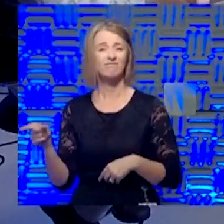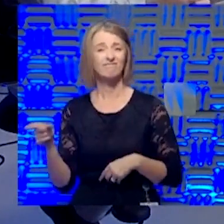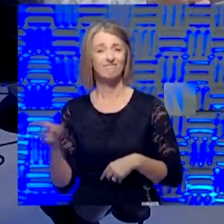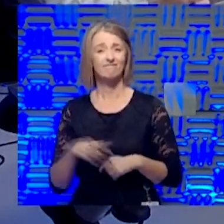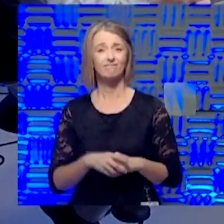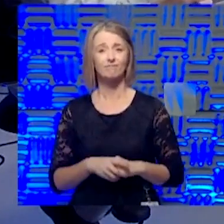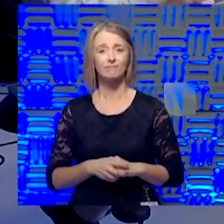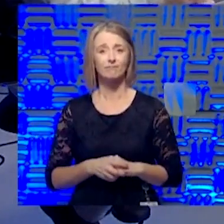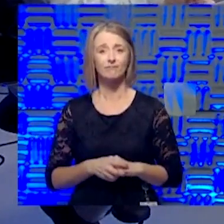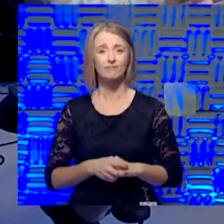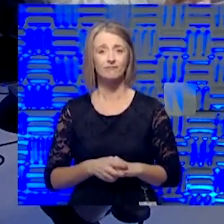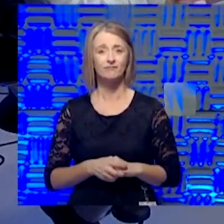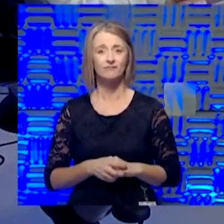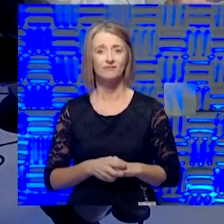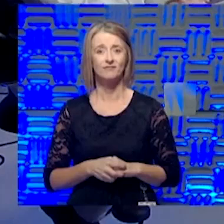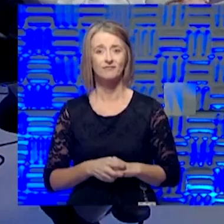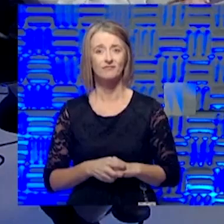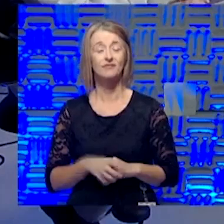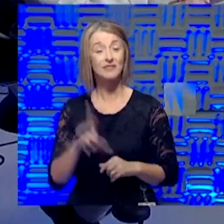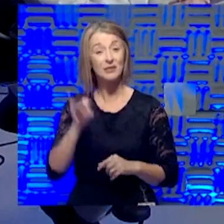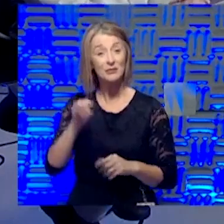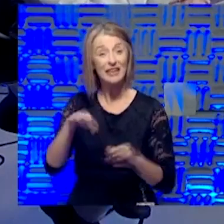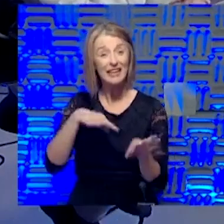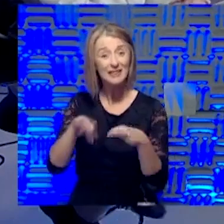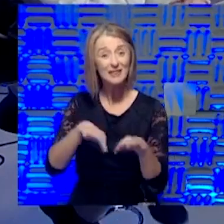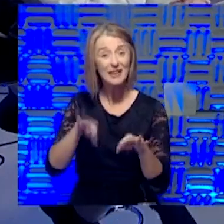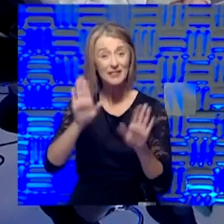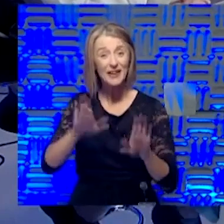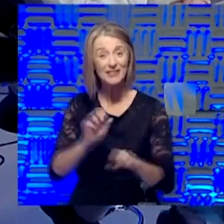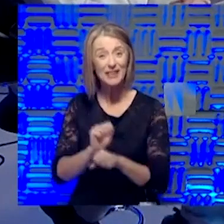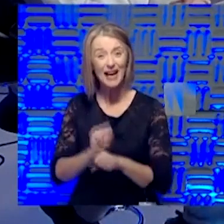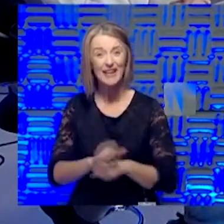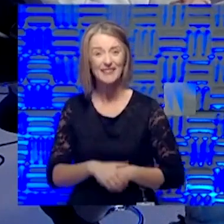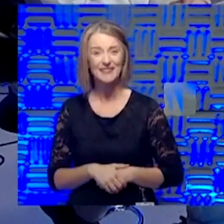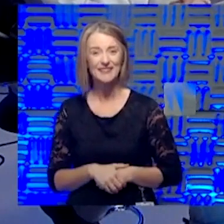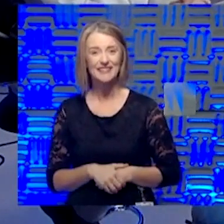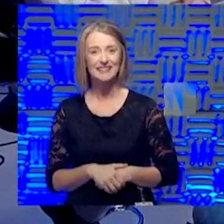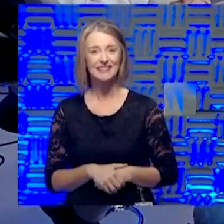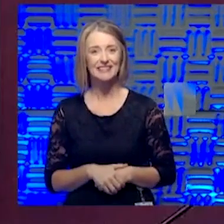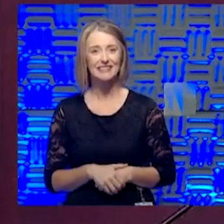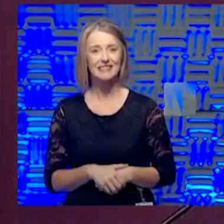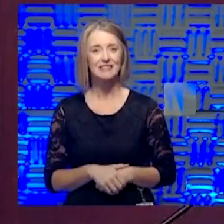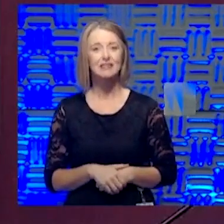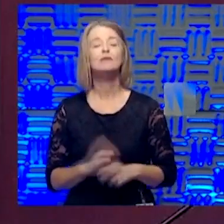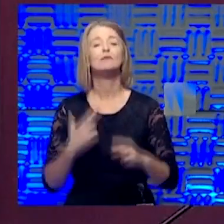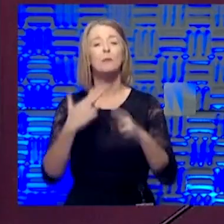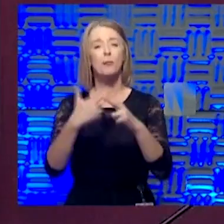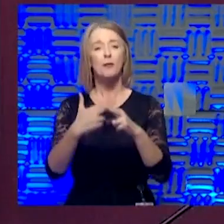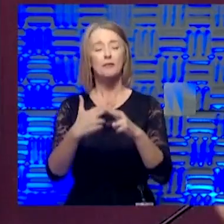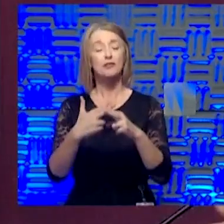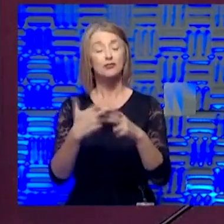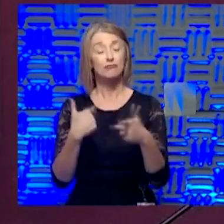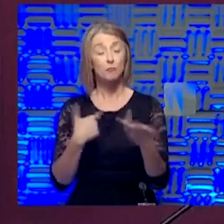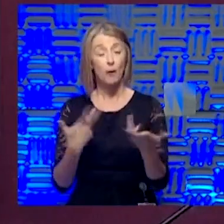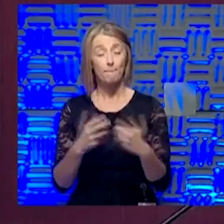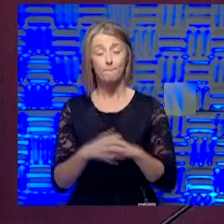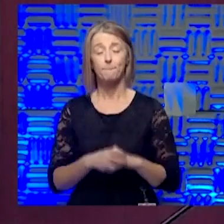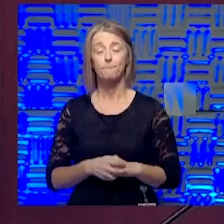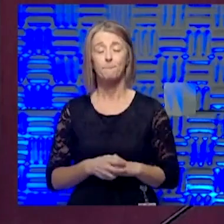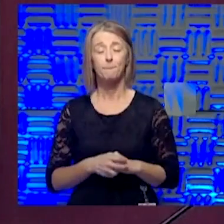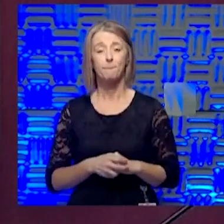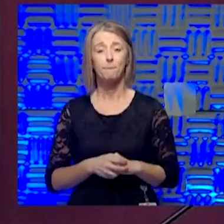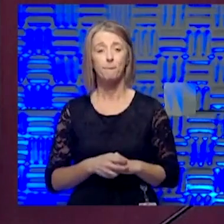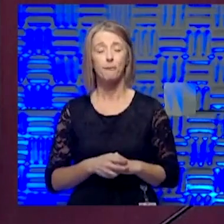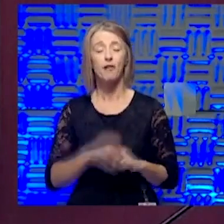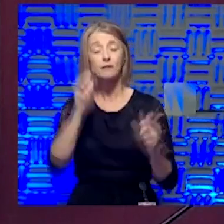Well, I don't know if I talked about it better than you No, did. you did. You but- did a great job. No, but I was just mentioning to Dr. Stites, he was saying how